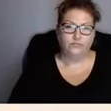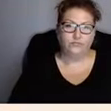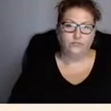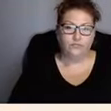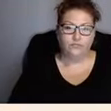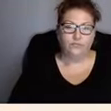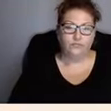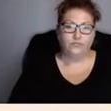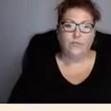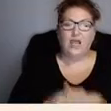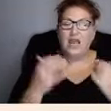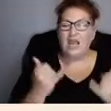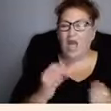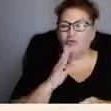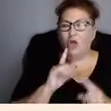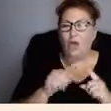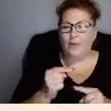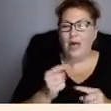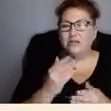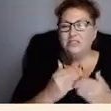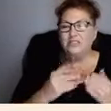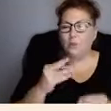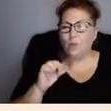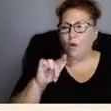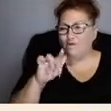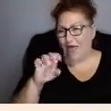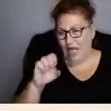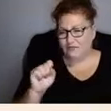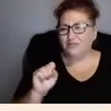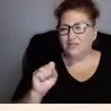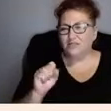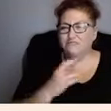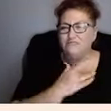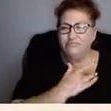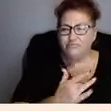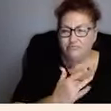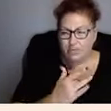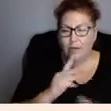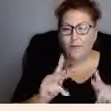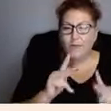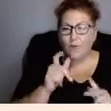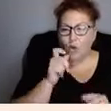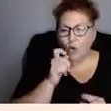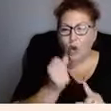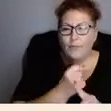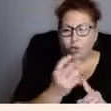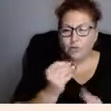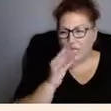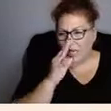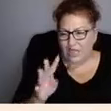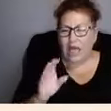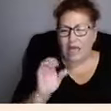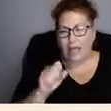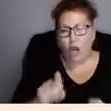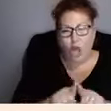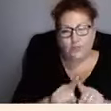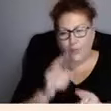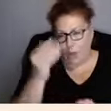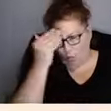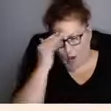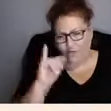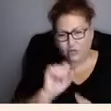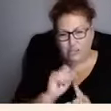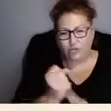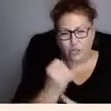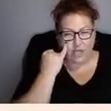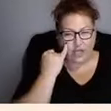Now we're going to talk about some profiles of caregivers who abuse and neglect. So you can also be aware of these situations if you're ever confronted